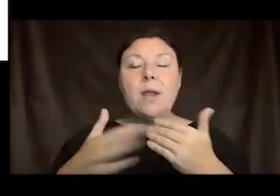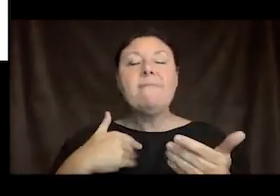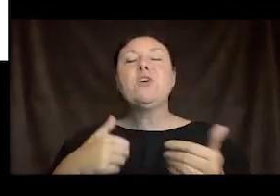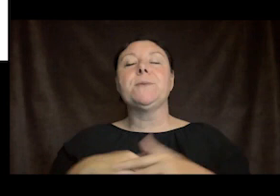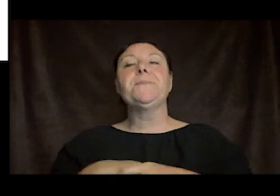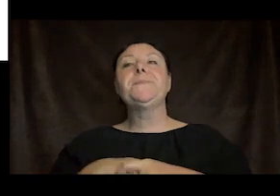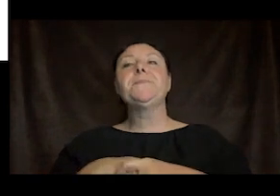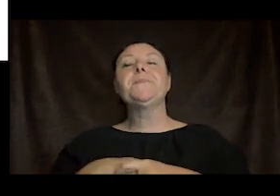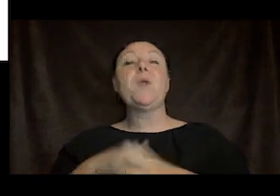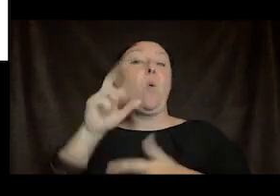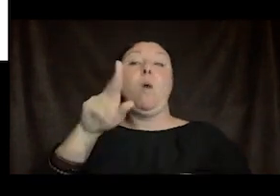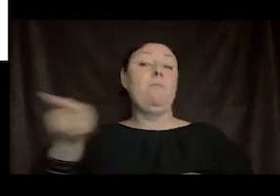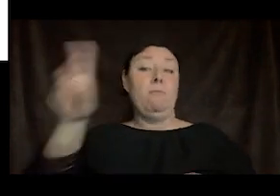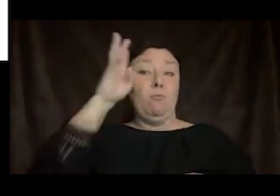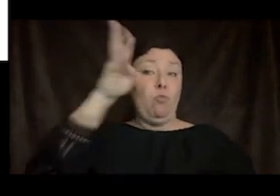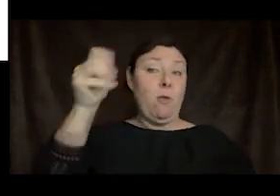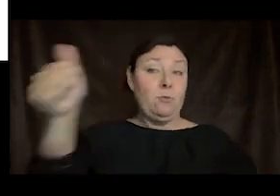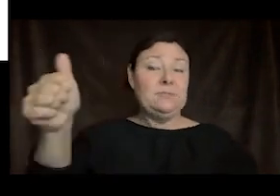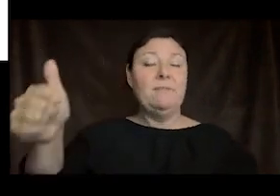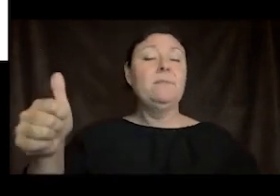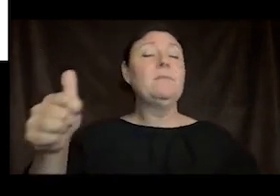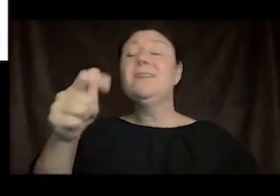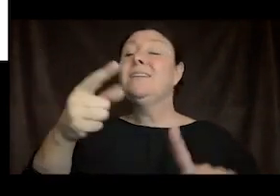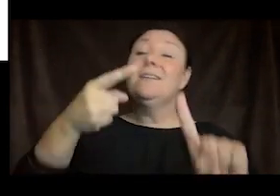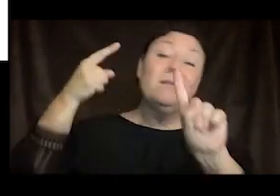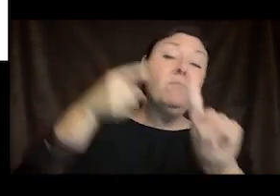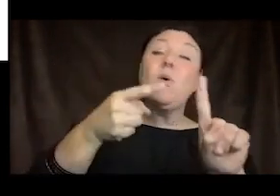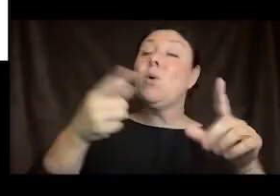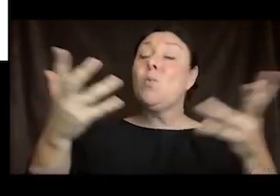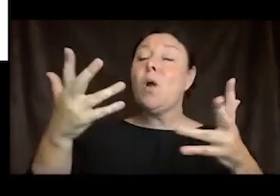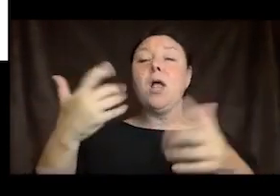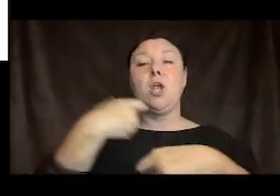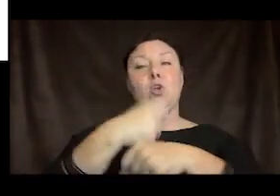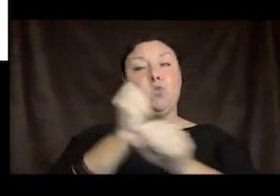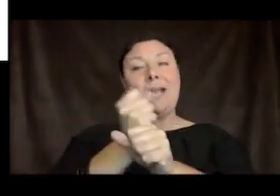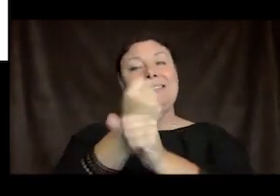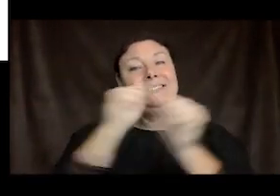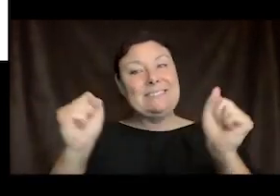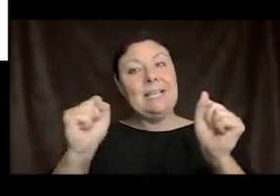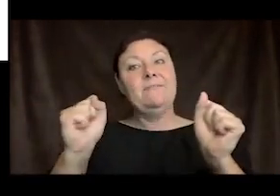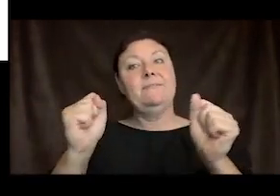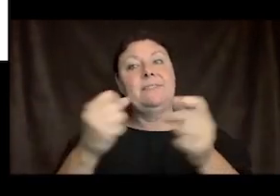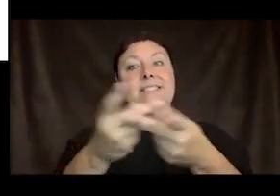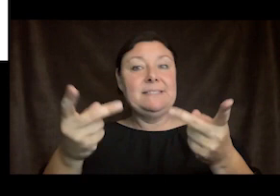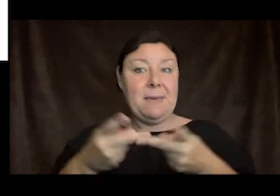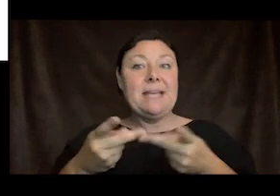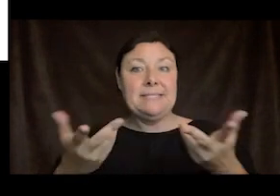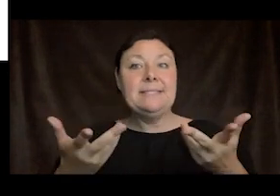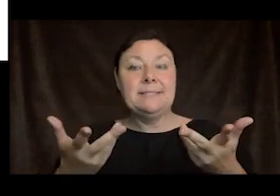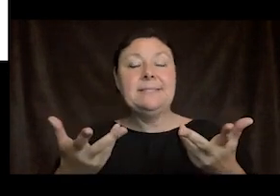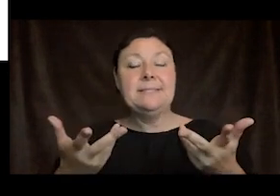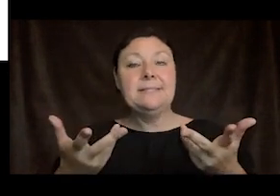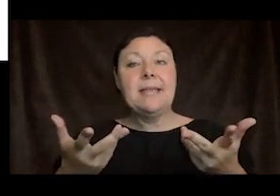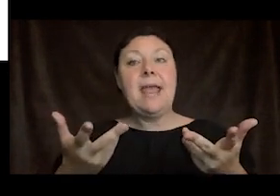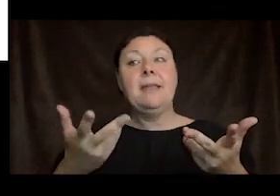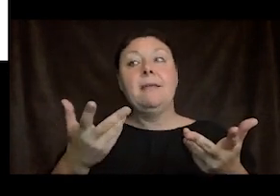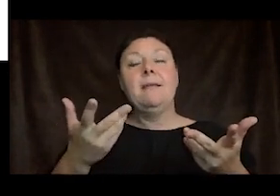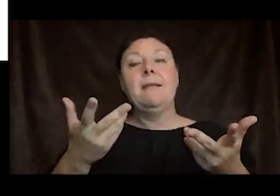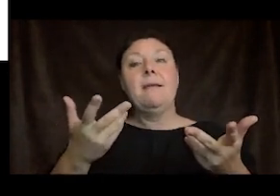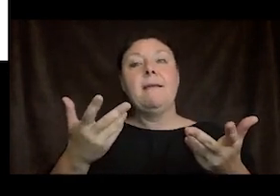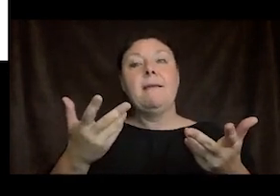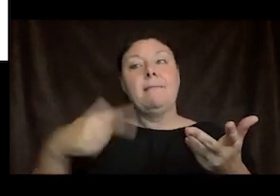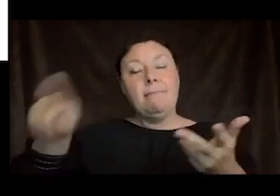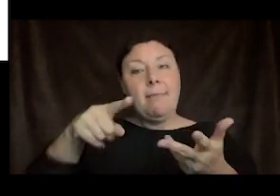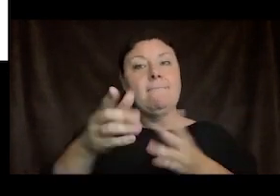make sure that we've created a safe space, that we've engaged them in a way that they understand that they